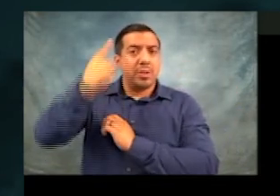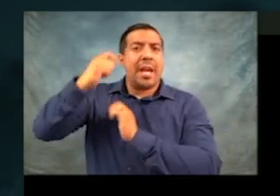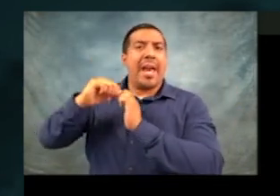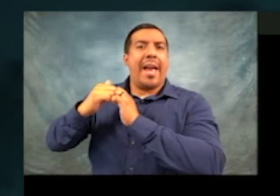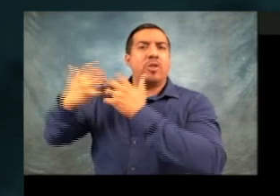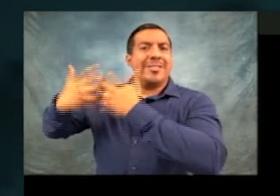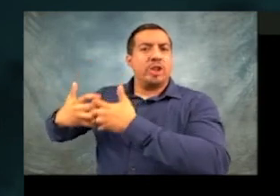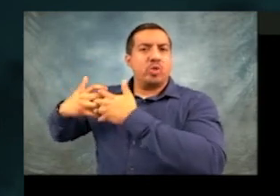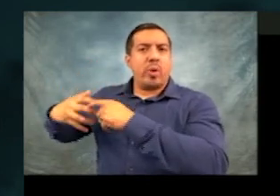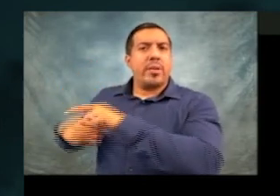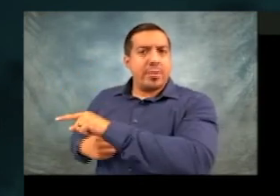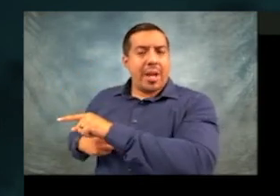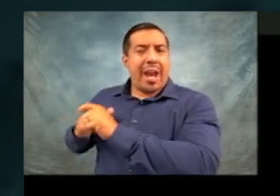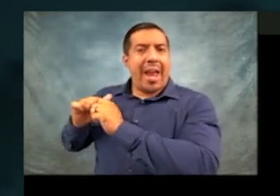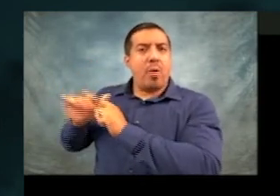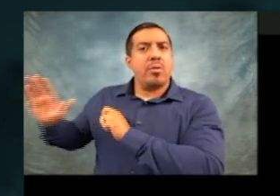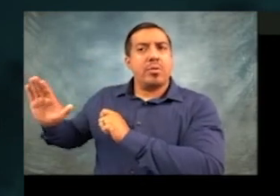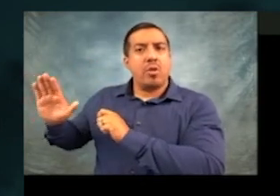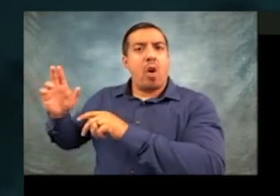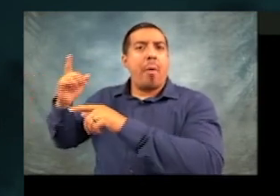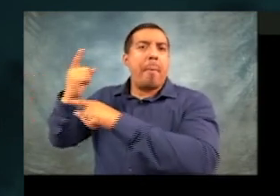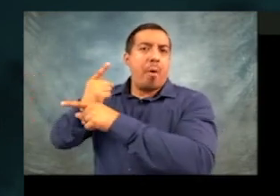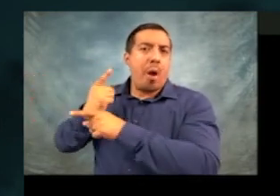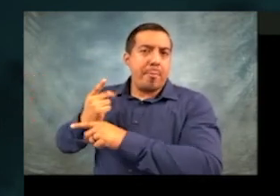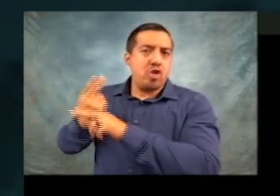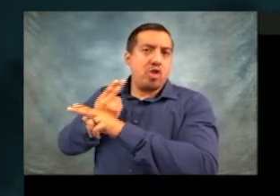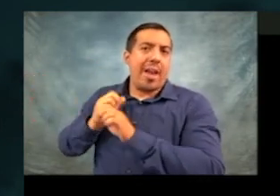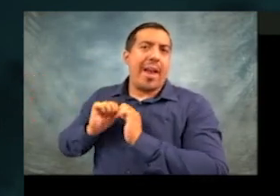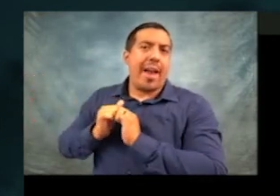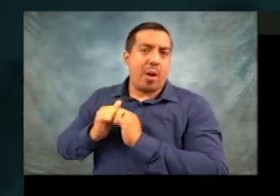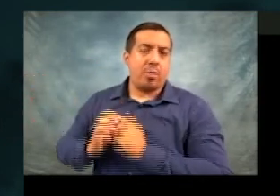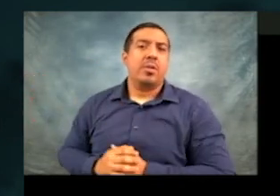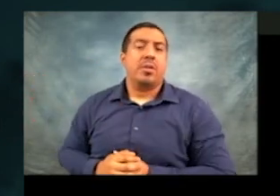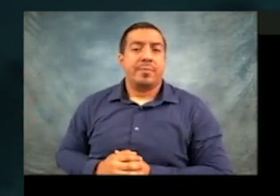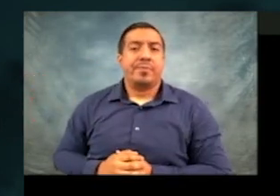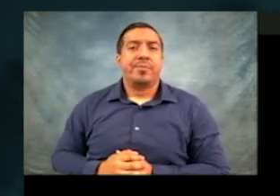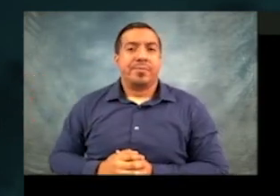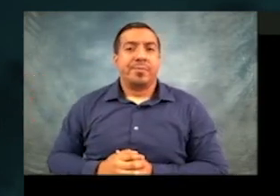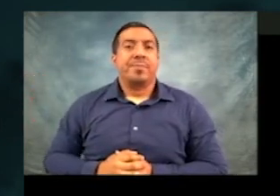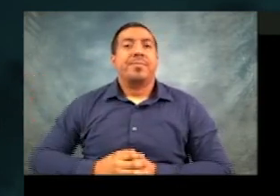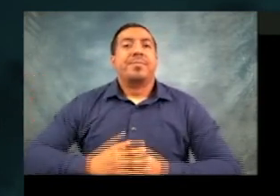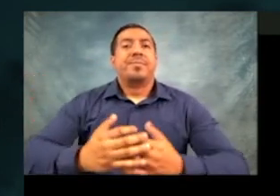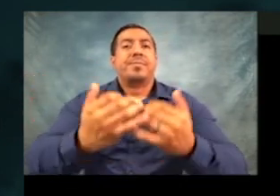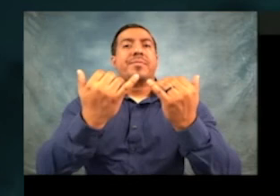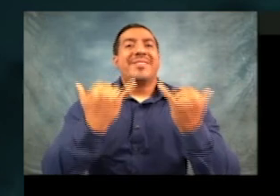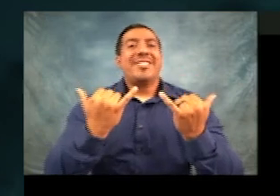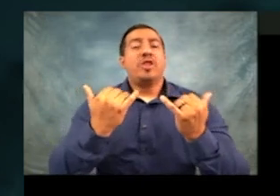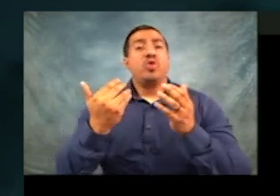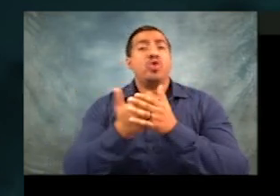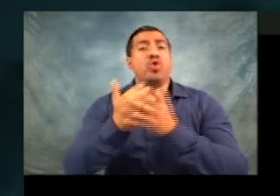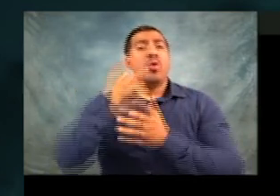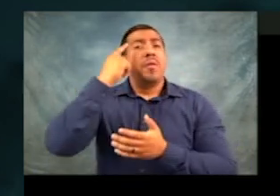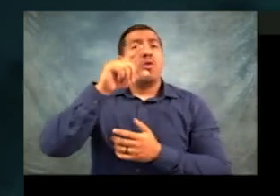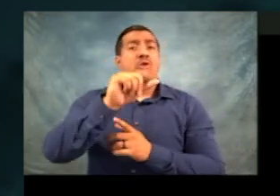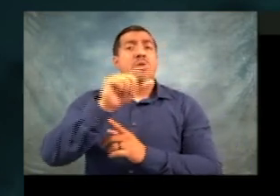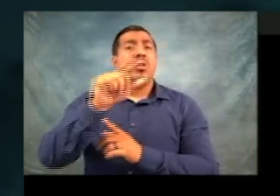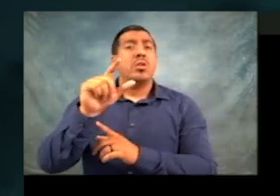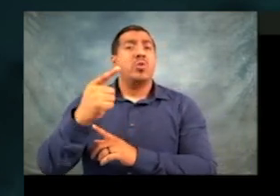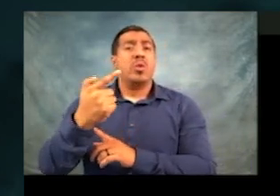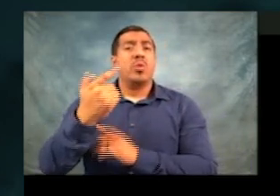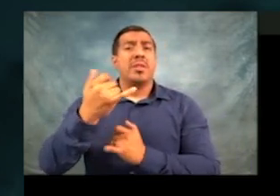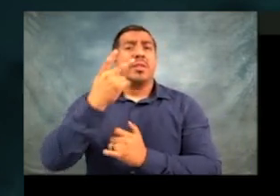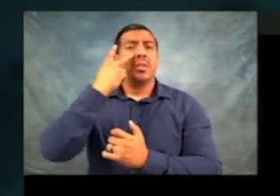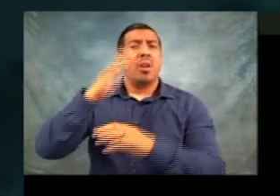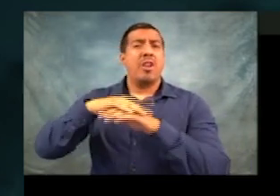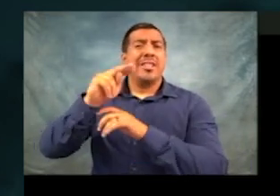understand generators and their proper usage. So what's new for 2021? Some of these you've seen in the news